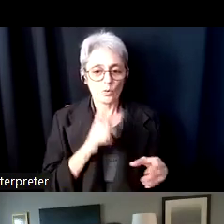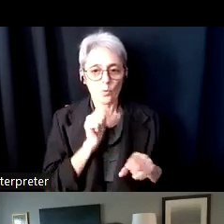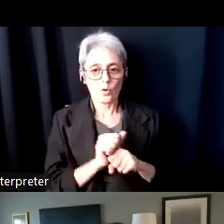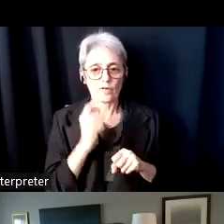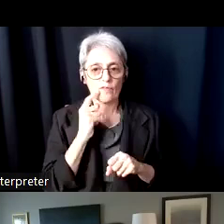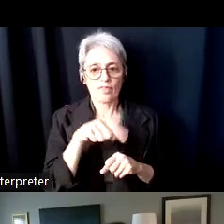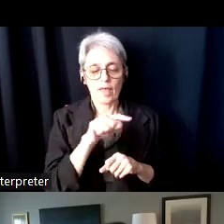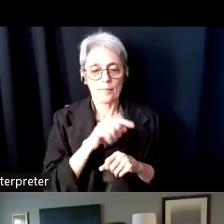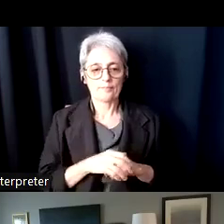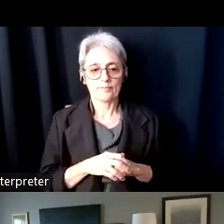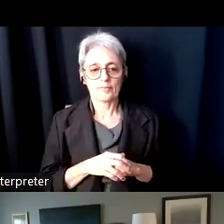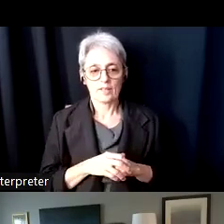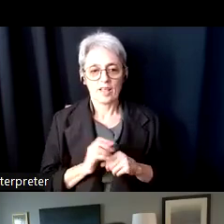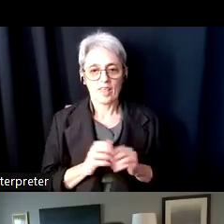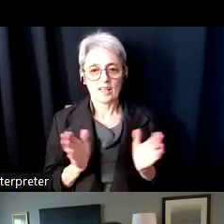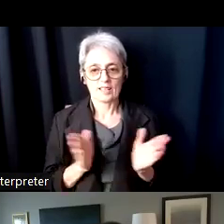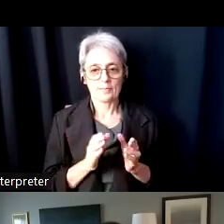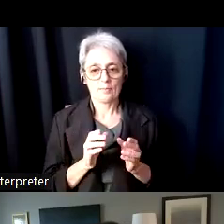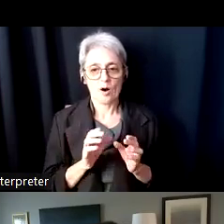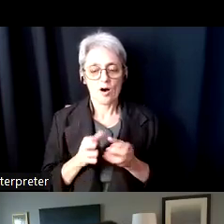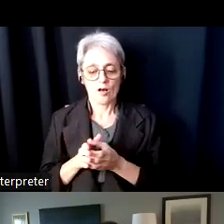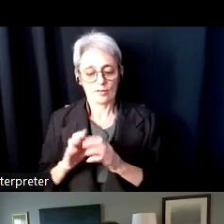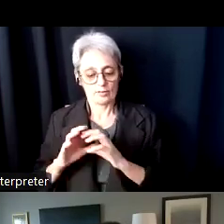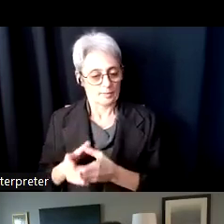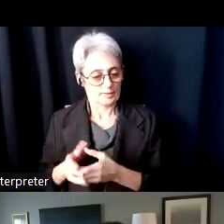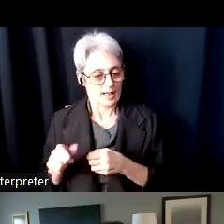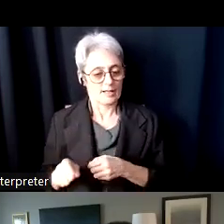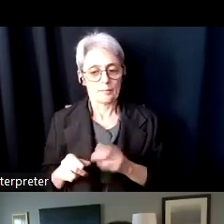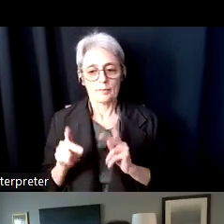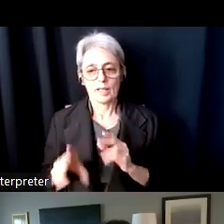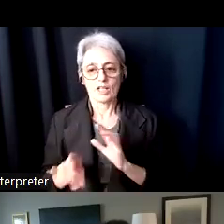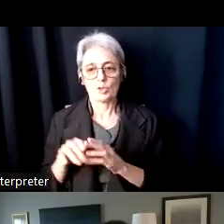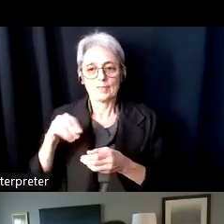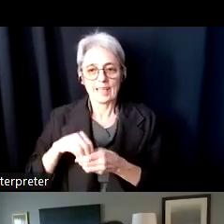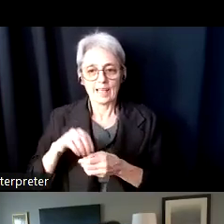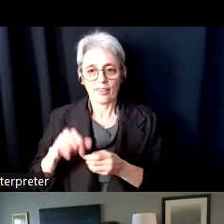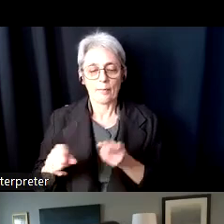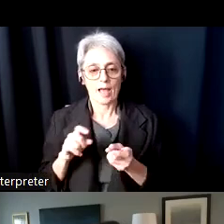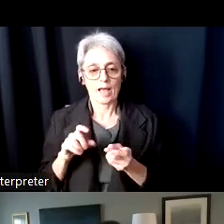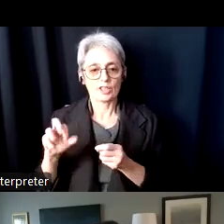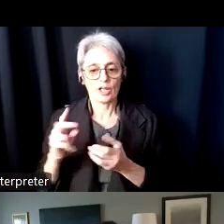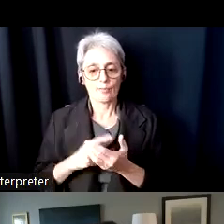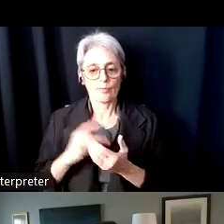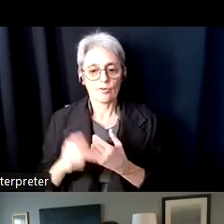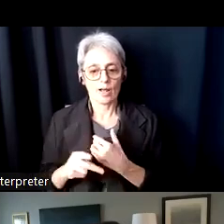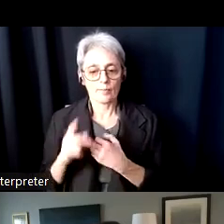is a small subset, and people can choose in this managed care program if they want to self-direct certain aspects.